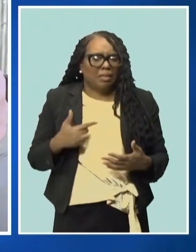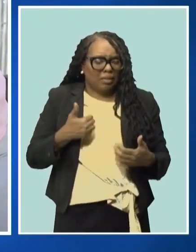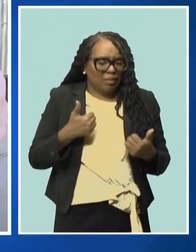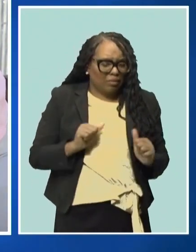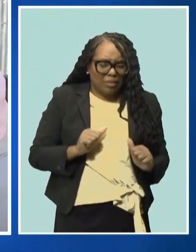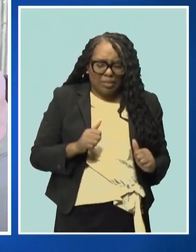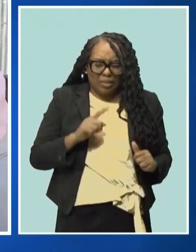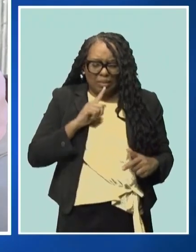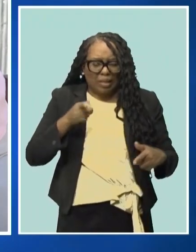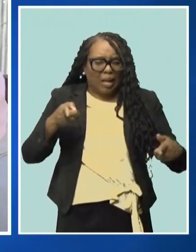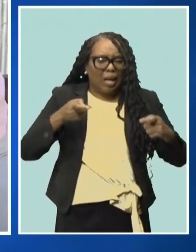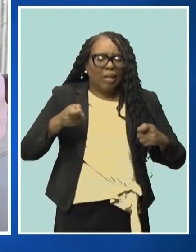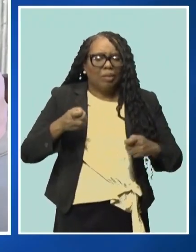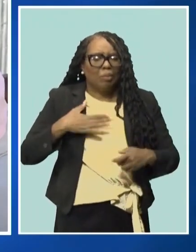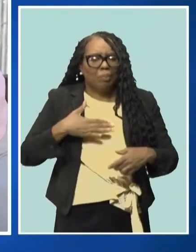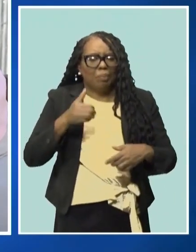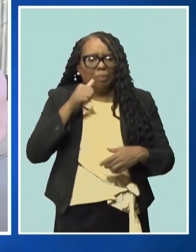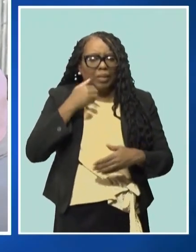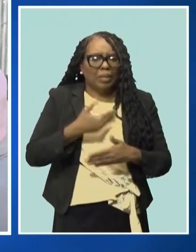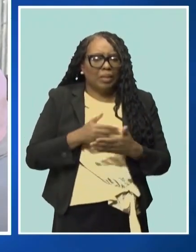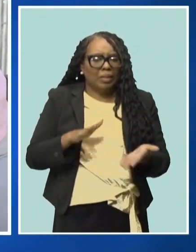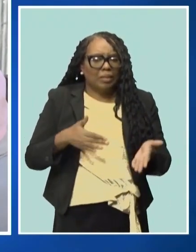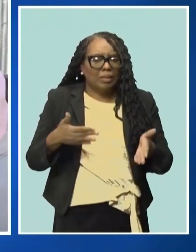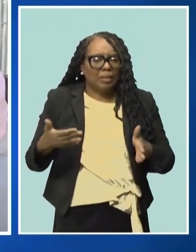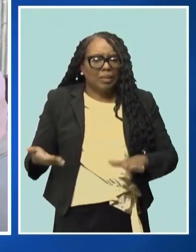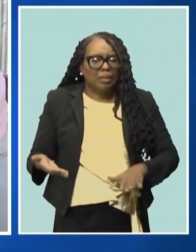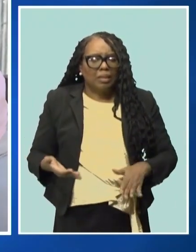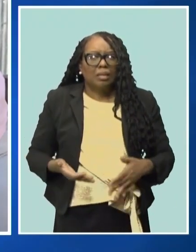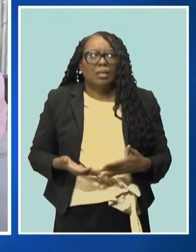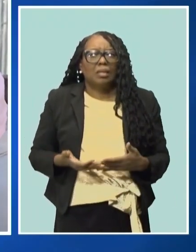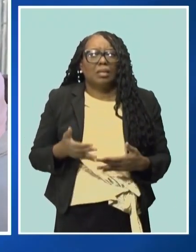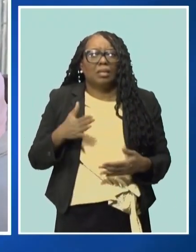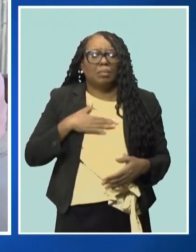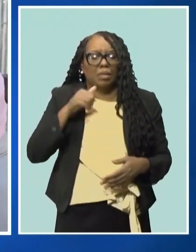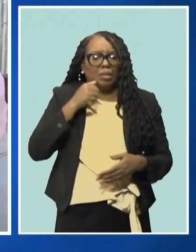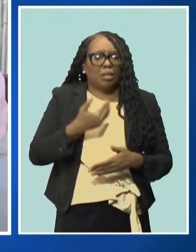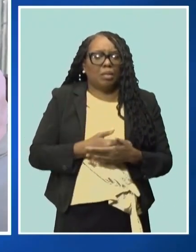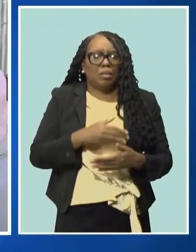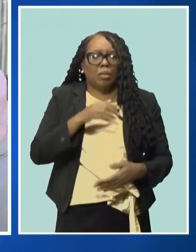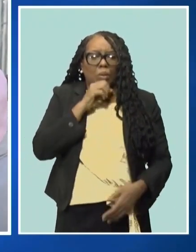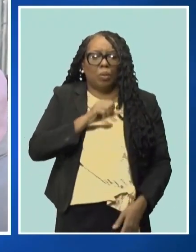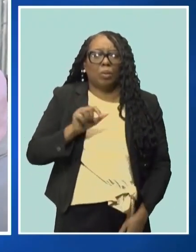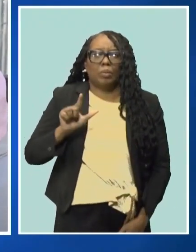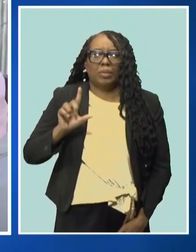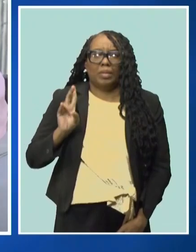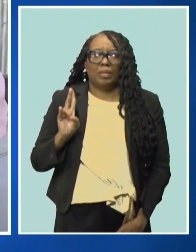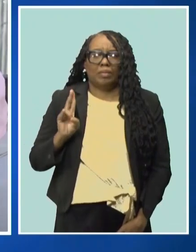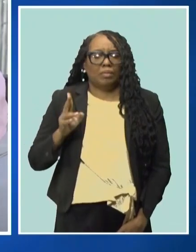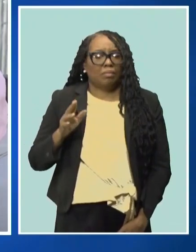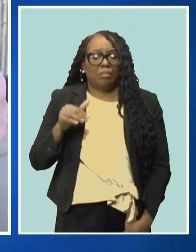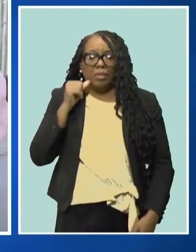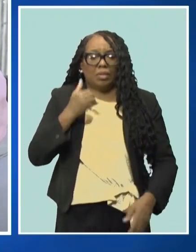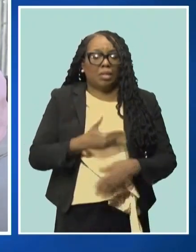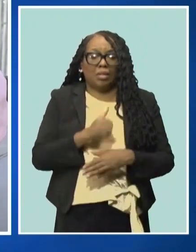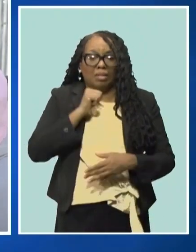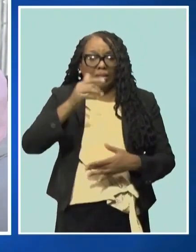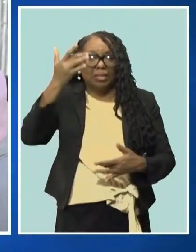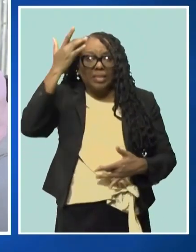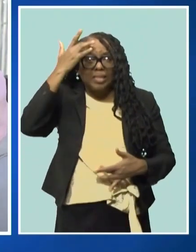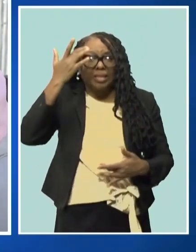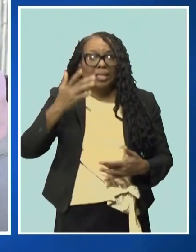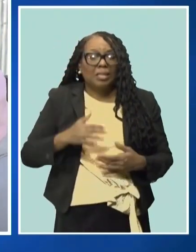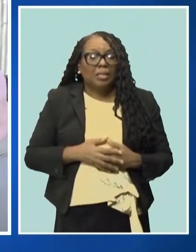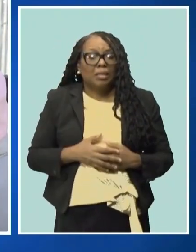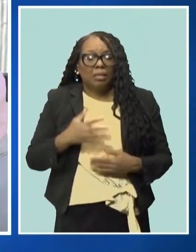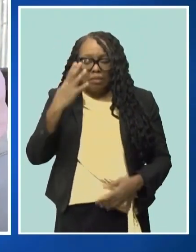just trying to cope with my daughter's death. Because she was 27, she wasn't sick or anything, so she just